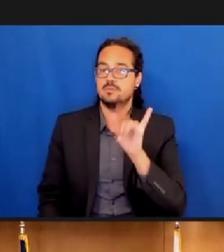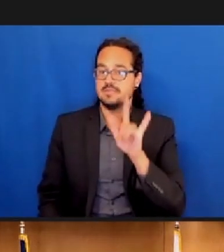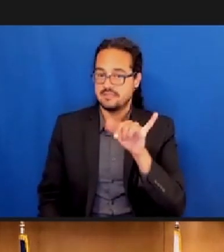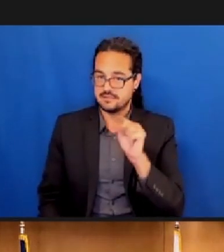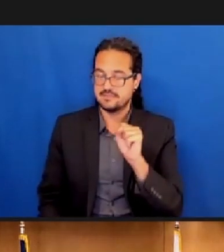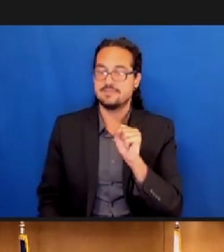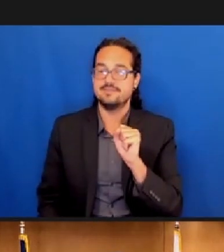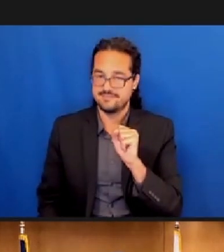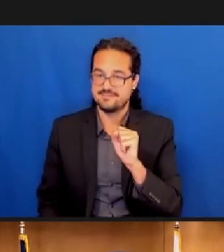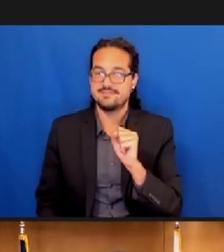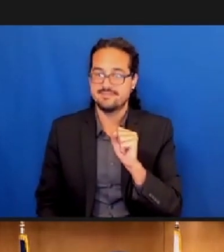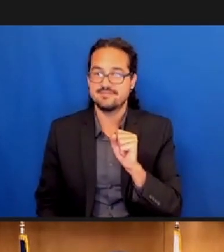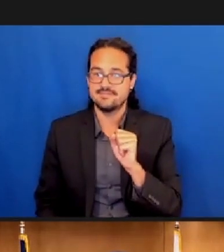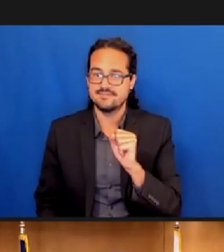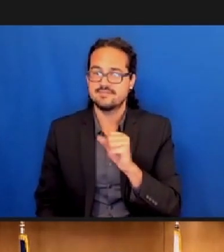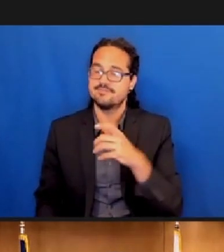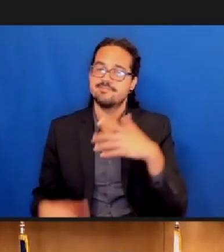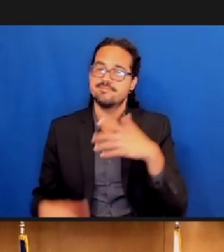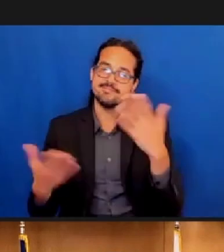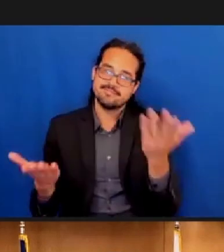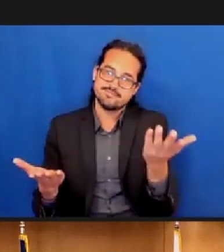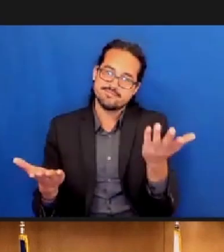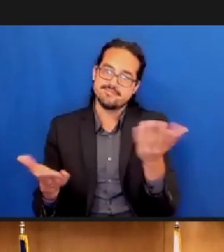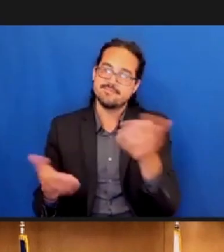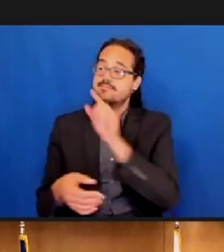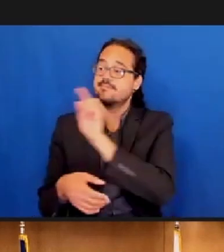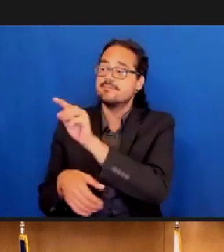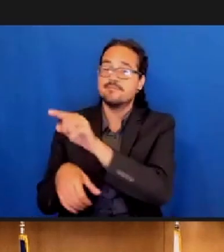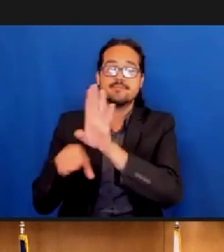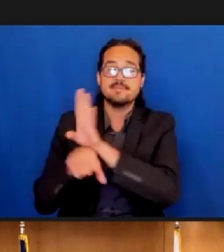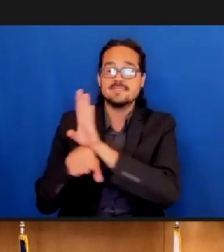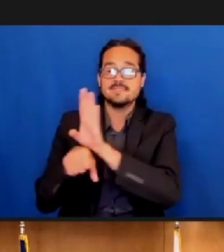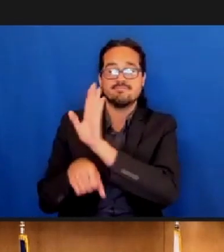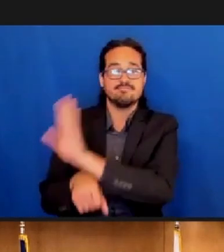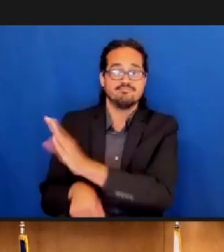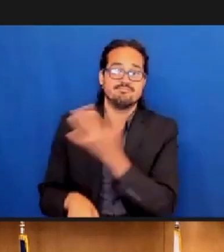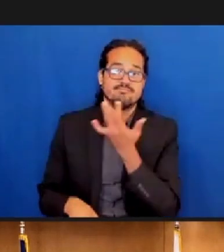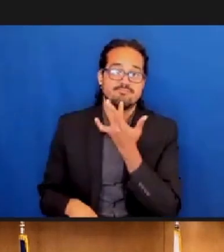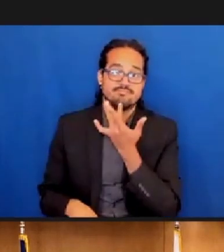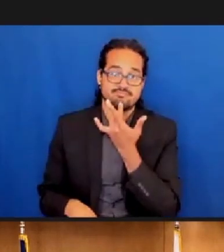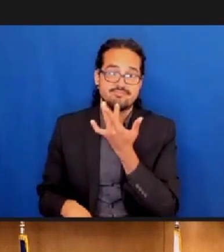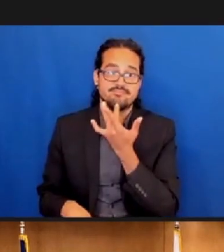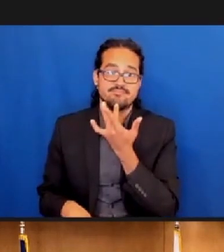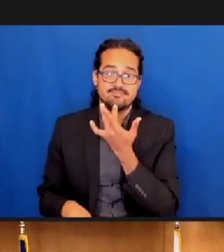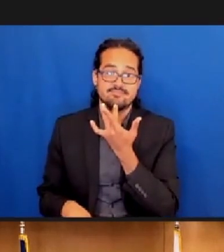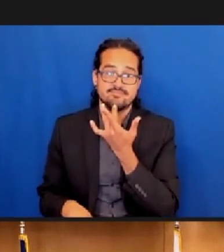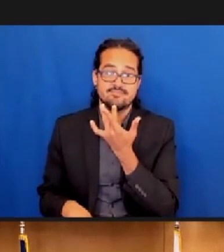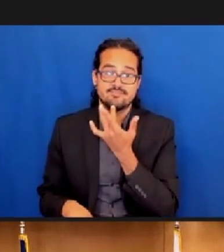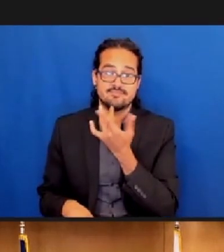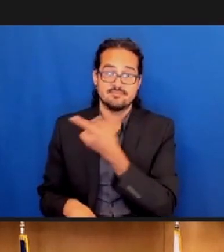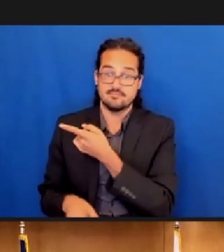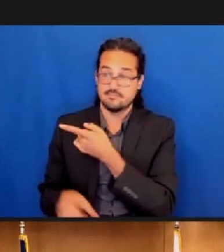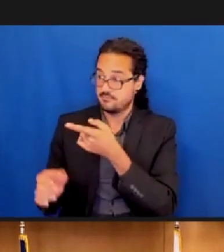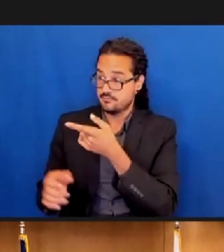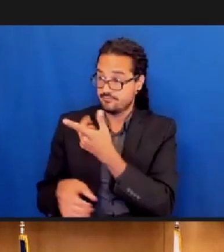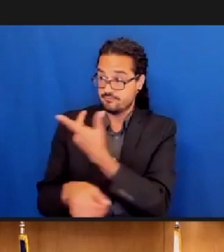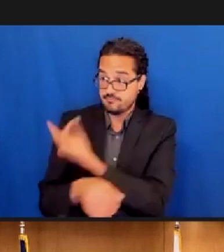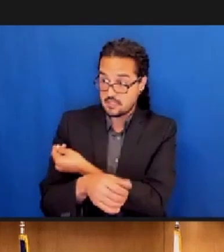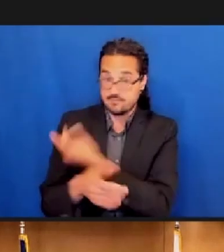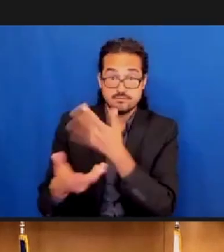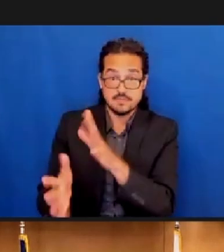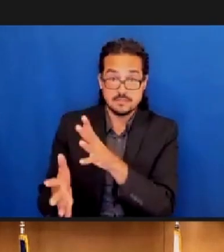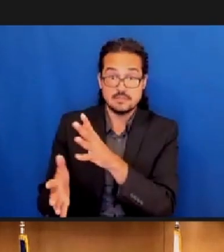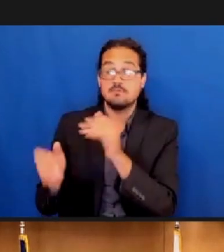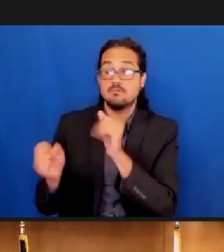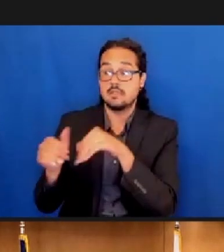business can say that, unless you're vaccinated, you can't enter. I mean, that's the prerogative of a given business. Where it